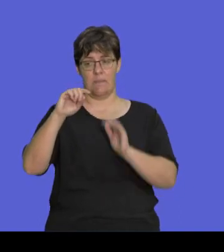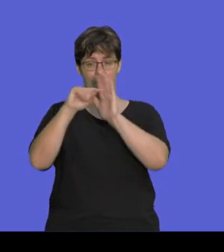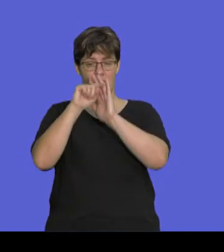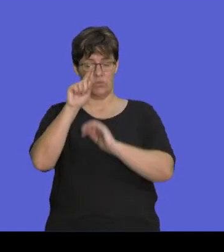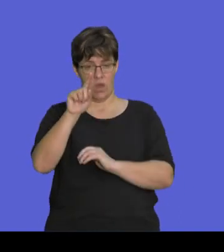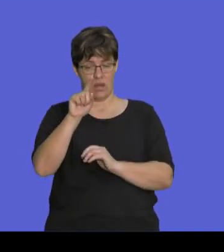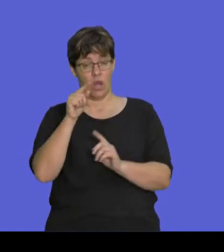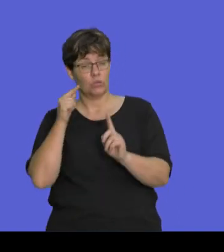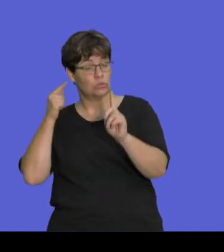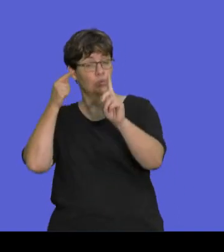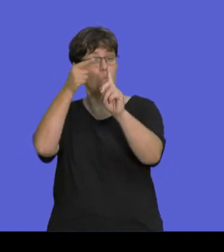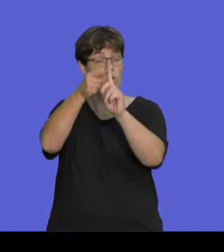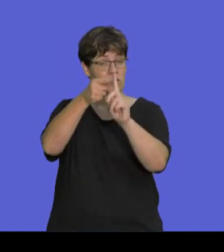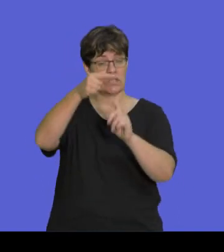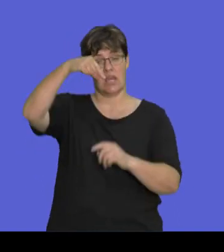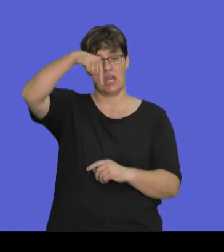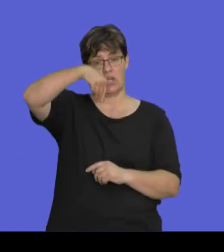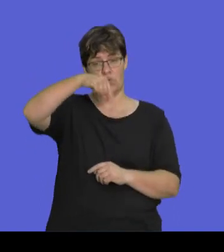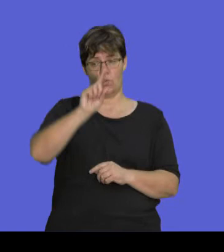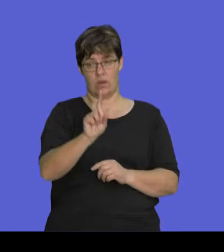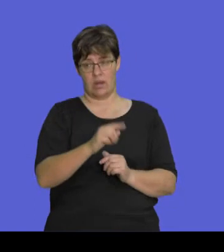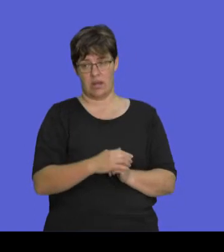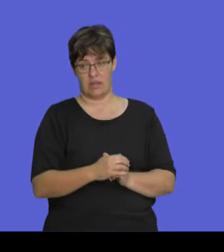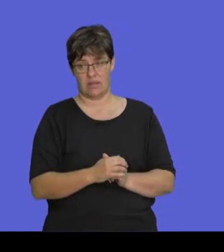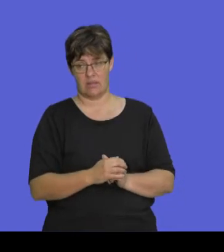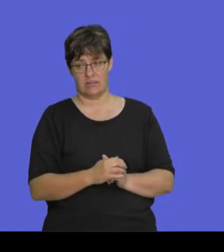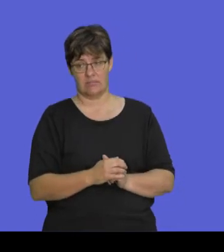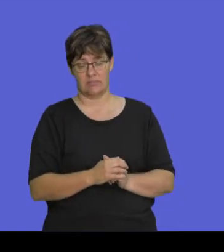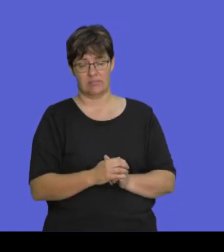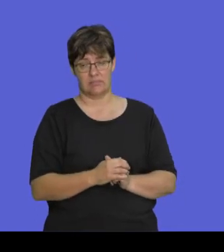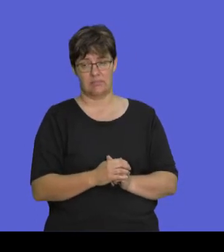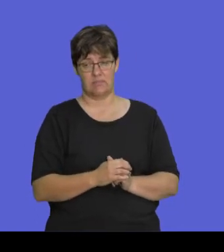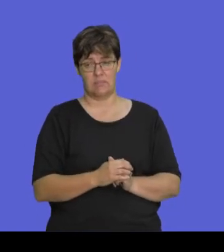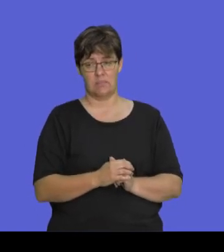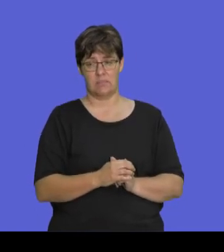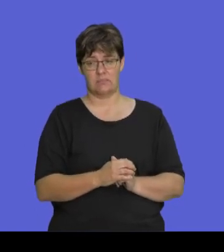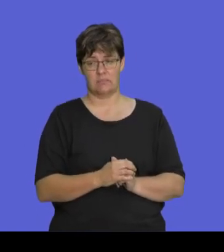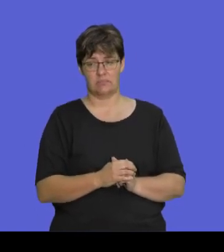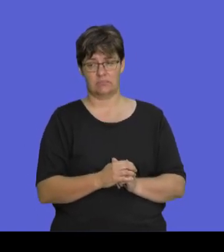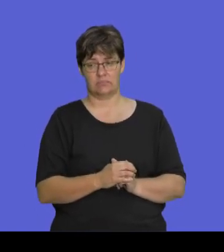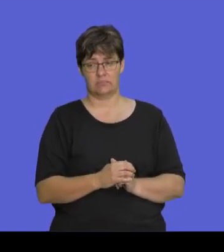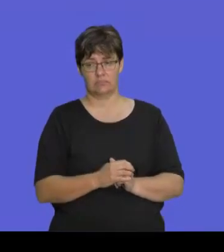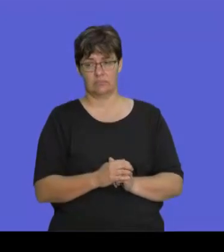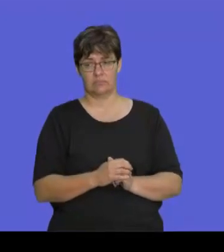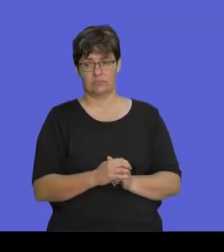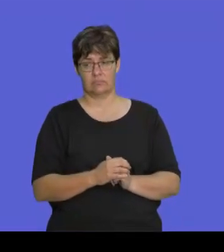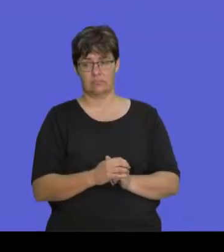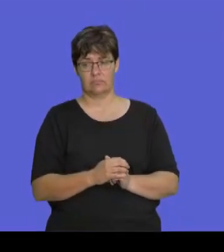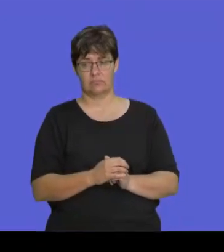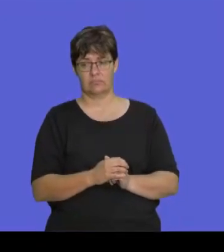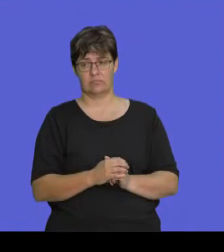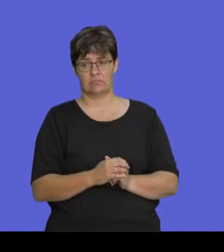Towards Q1, ne? So the direction is actually towards Q1, okay?